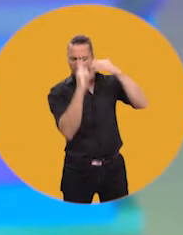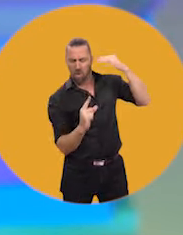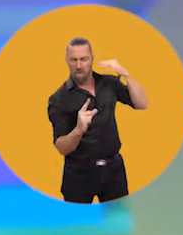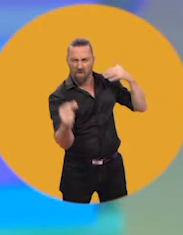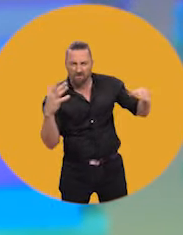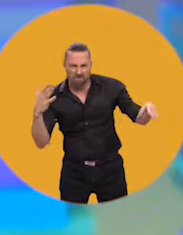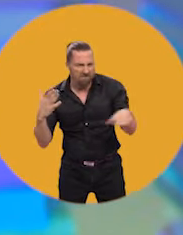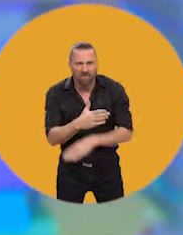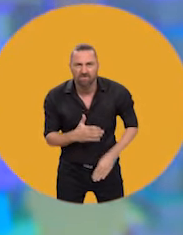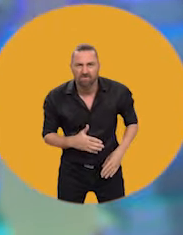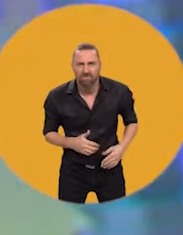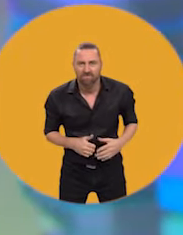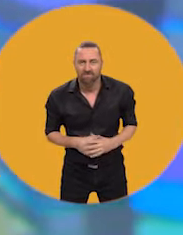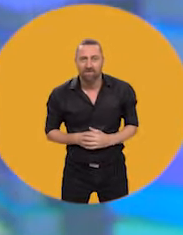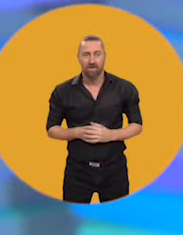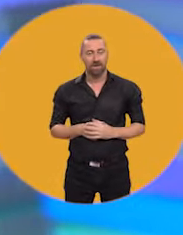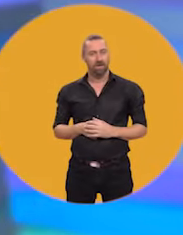how fast it would go.